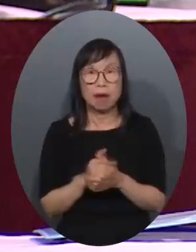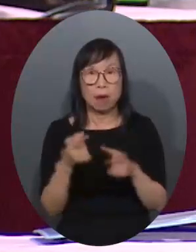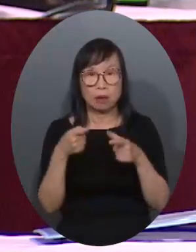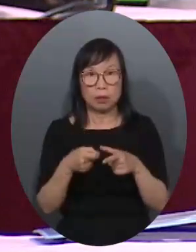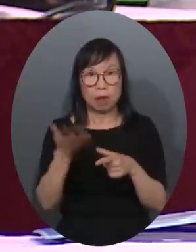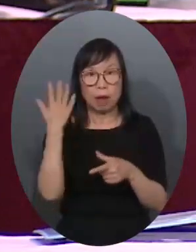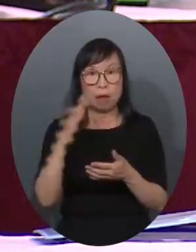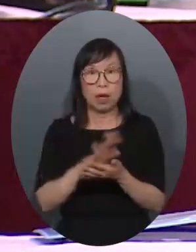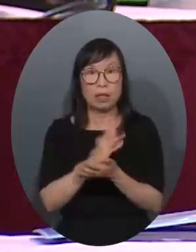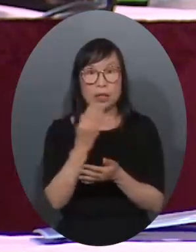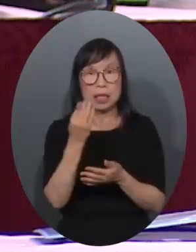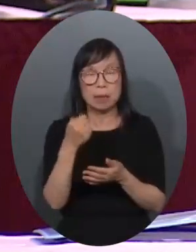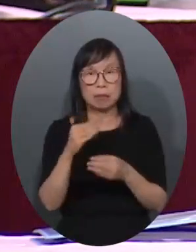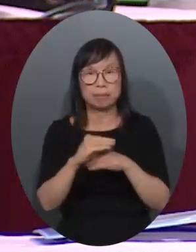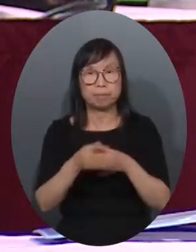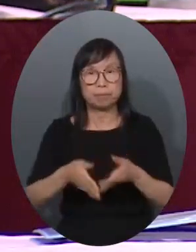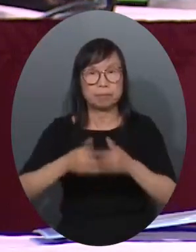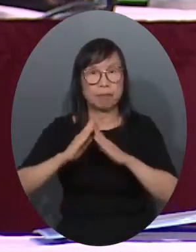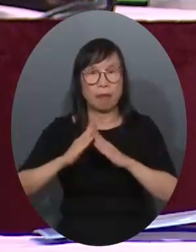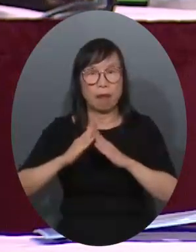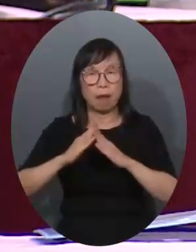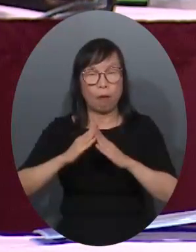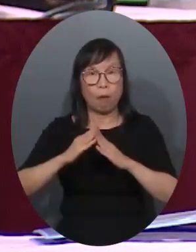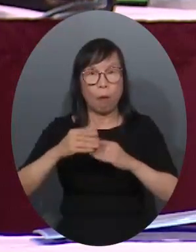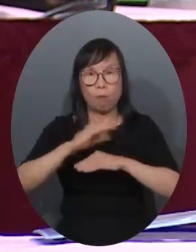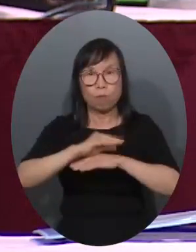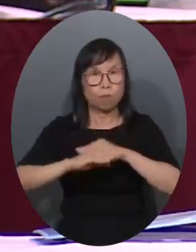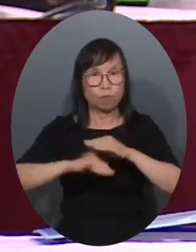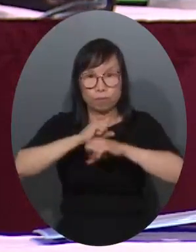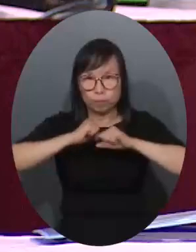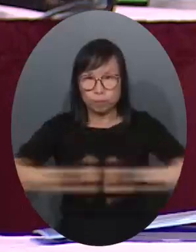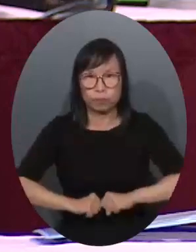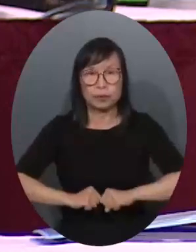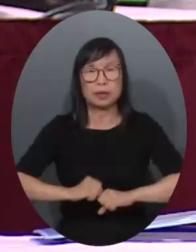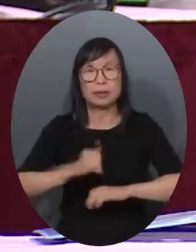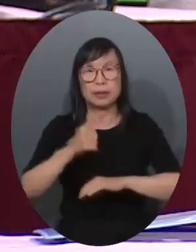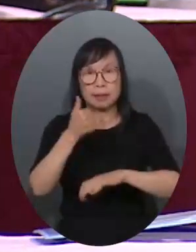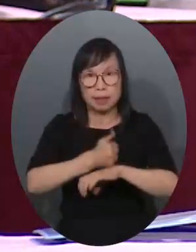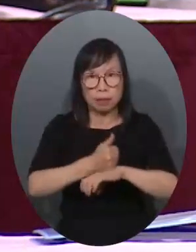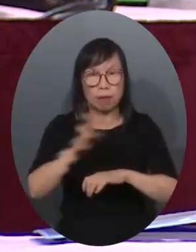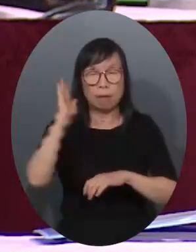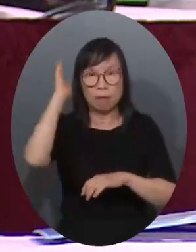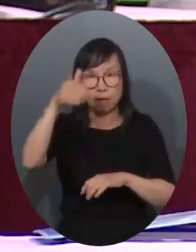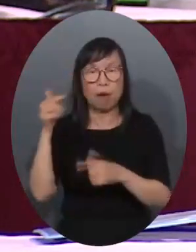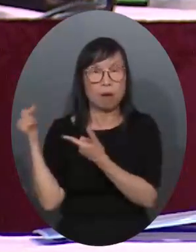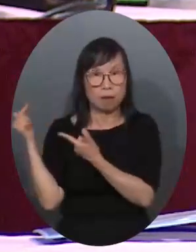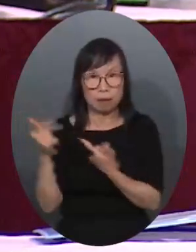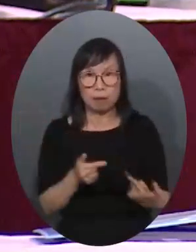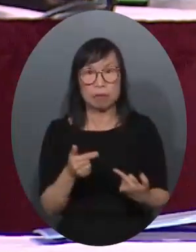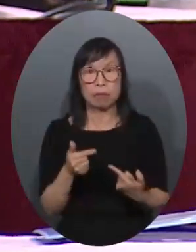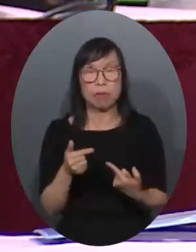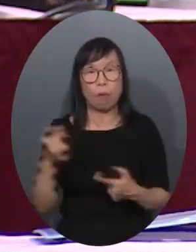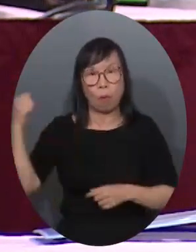years. Moving forward, I believe our shareholders want our corporation to continue to strengthen our competitiveness.In order to